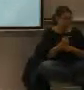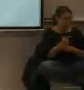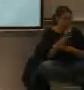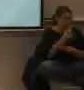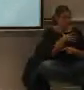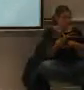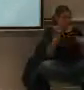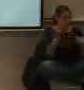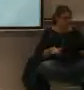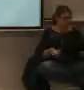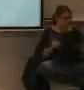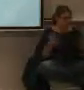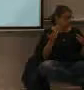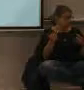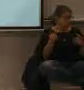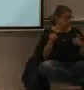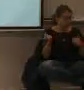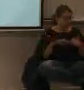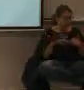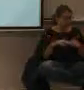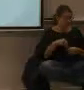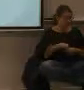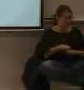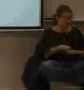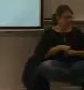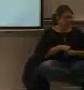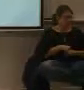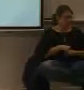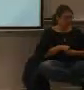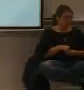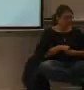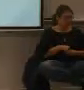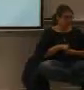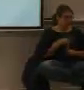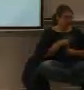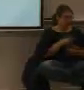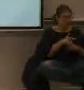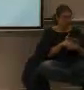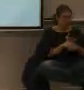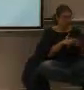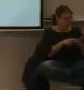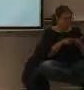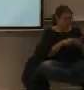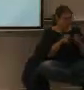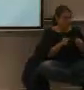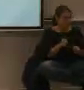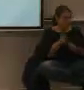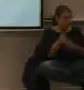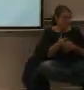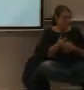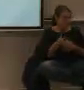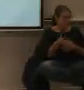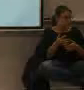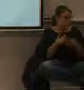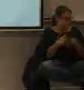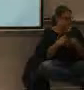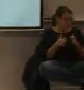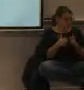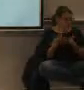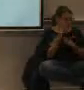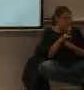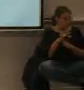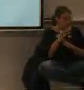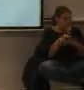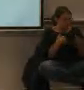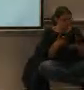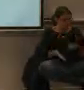they're born, they're all already created, and so it's any early problems in that can be transmitted to essentially